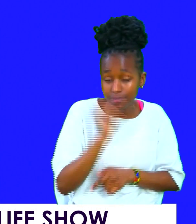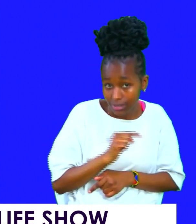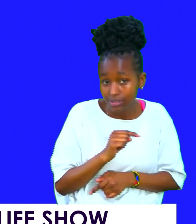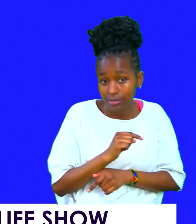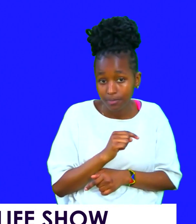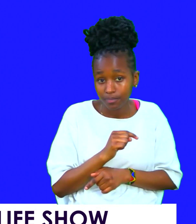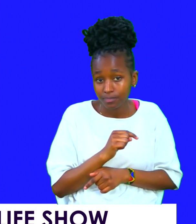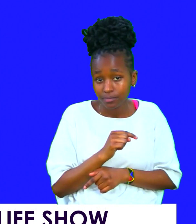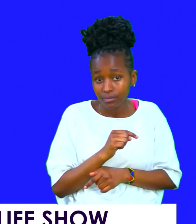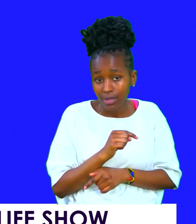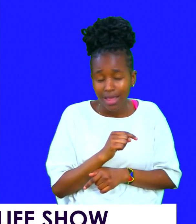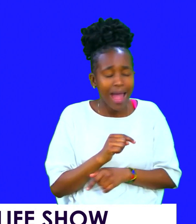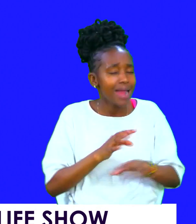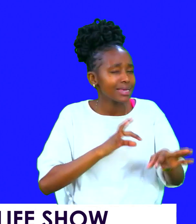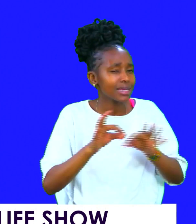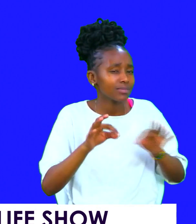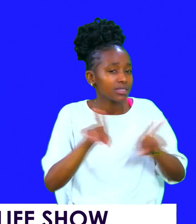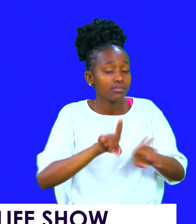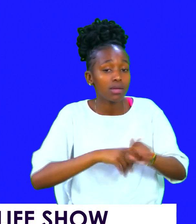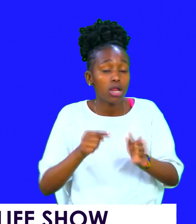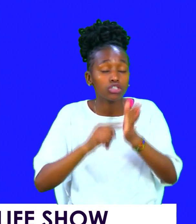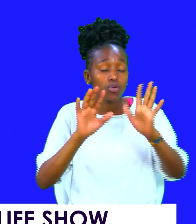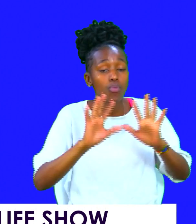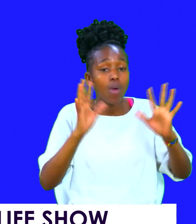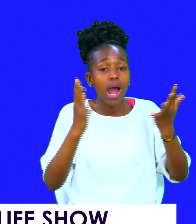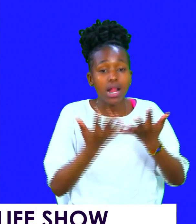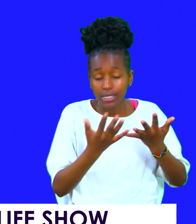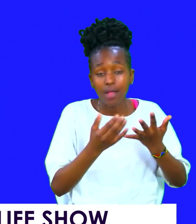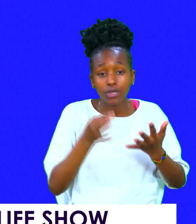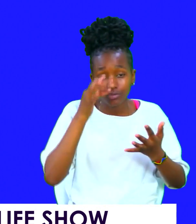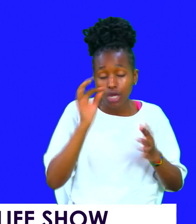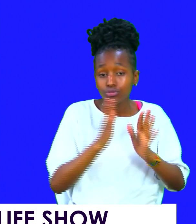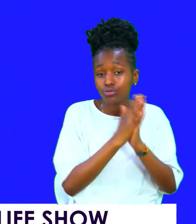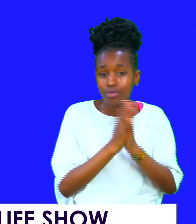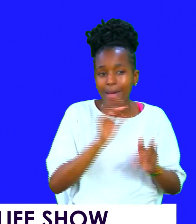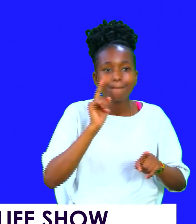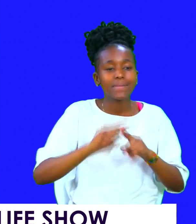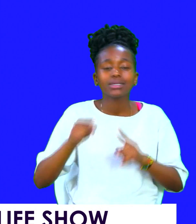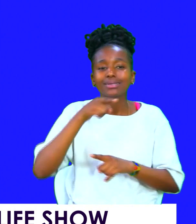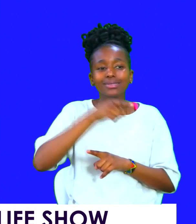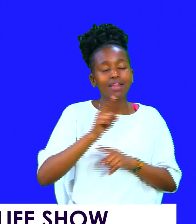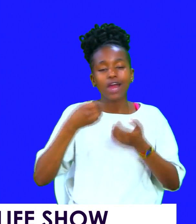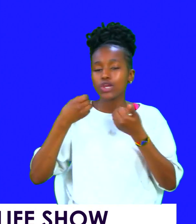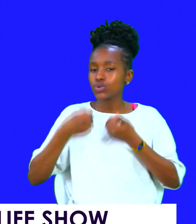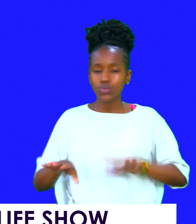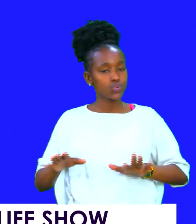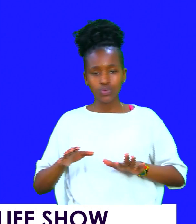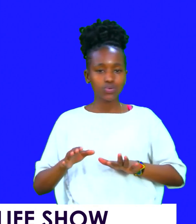the Sudan story. But he lost the war because the criticism that came to